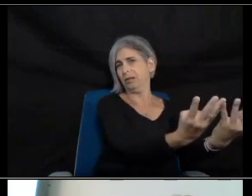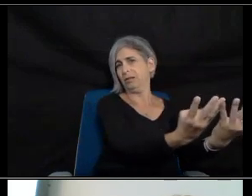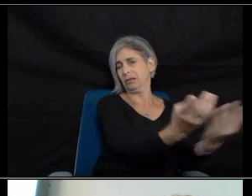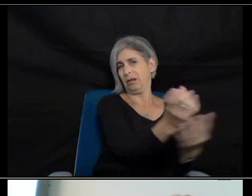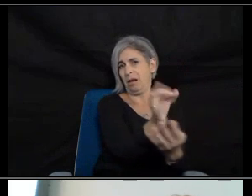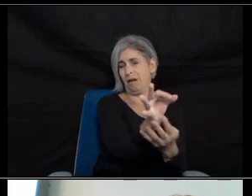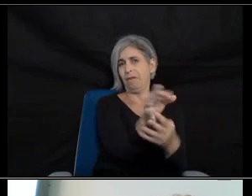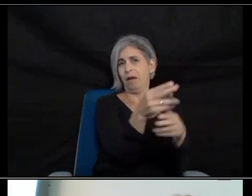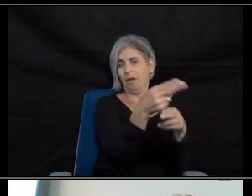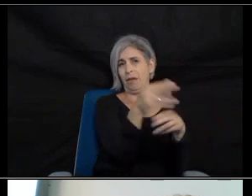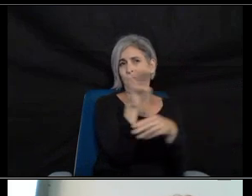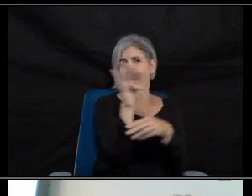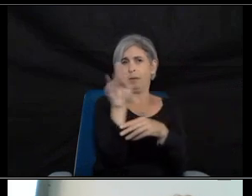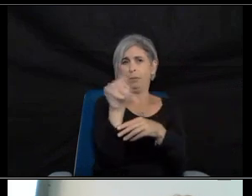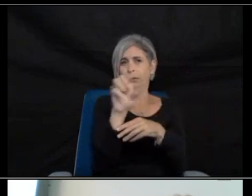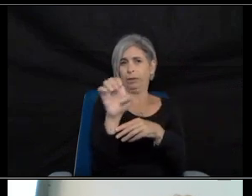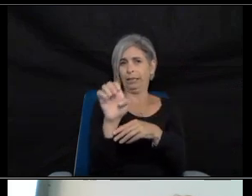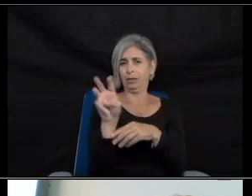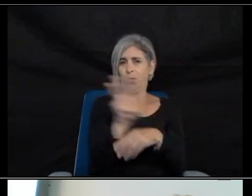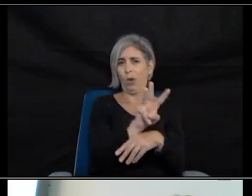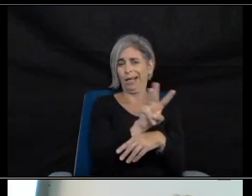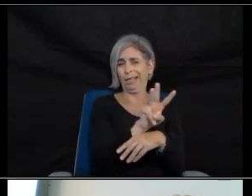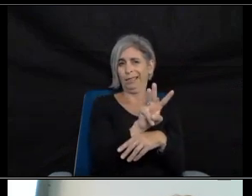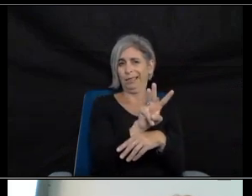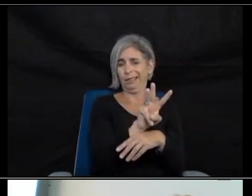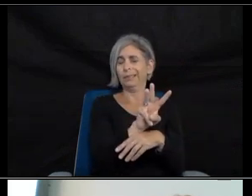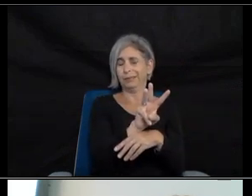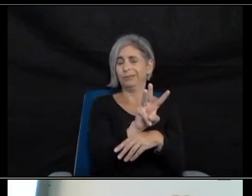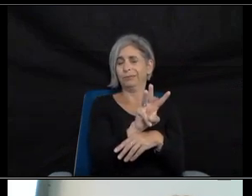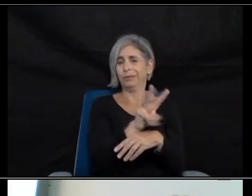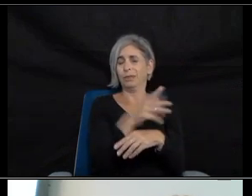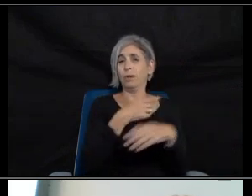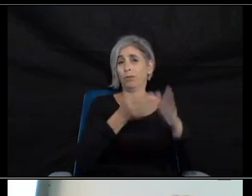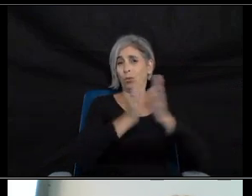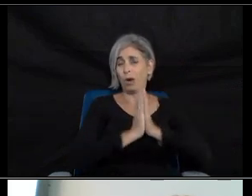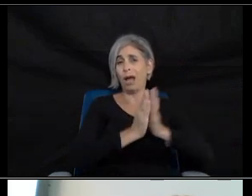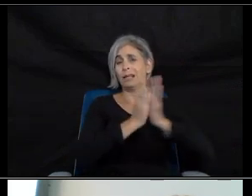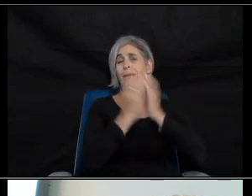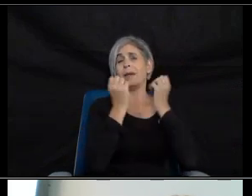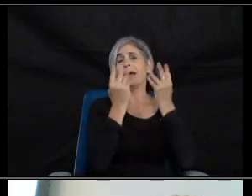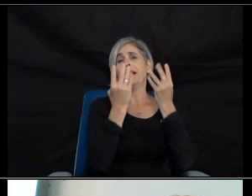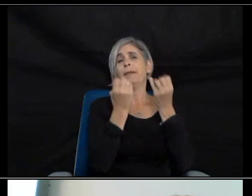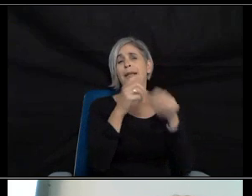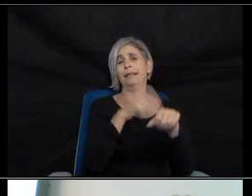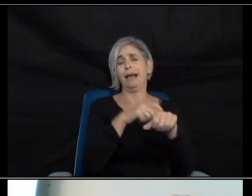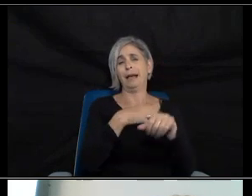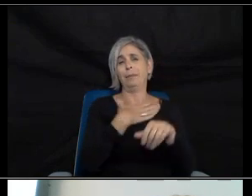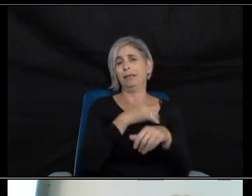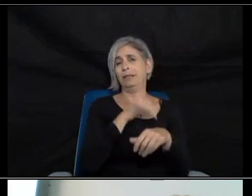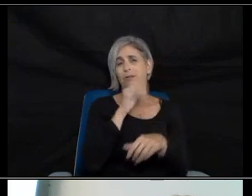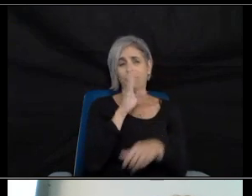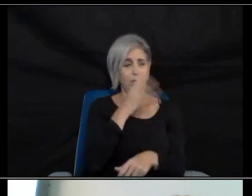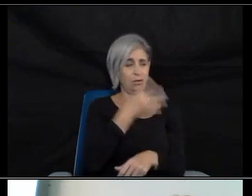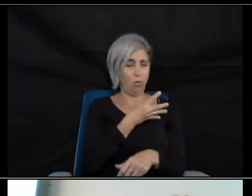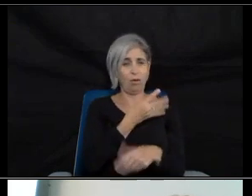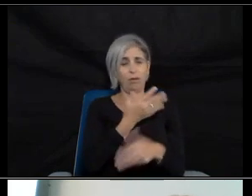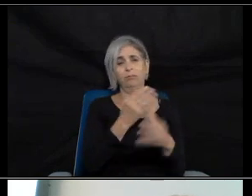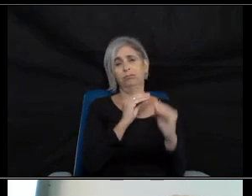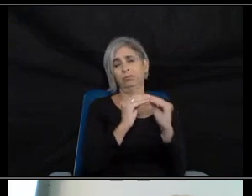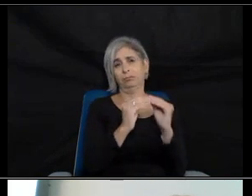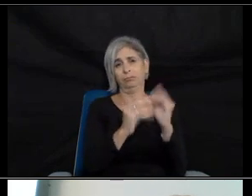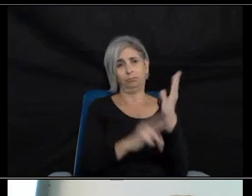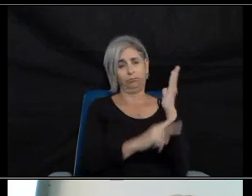the Breeze West that we've requested on many occasions to get cleared up. I'll